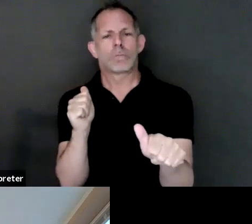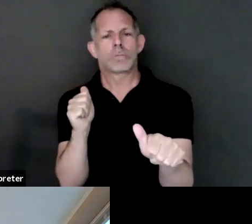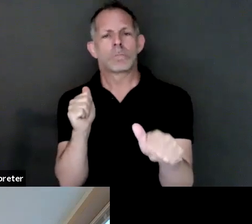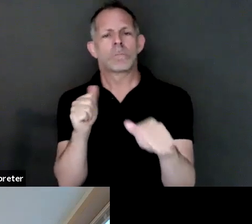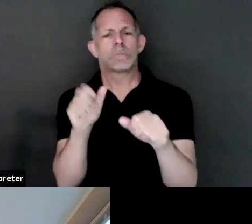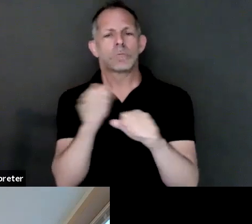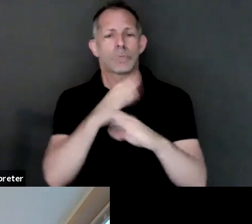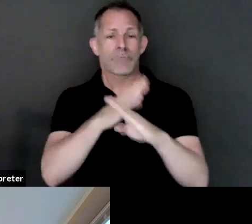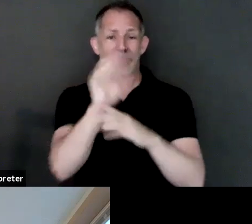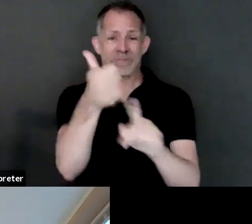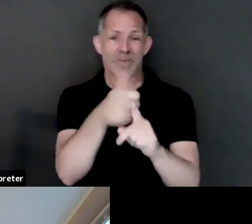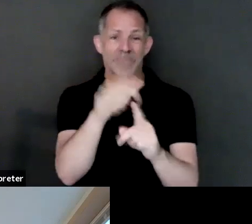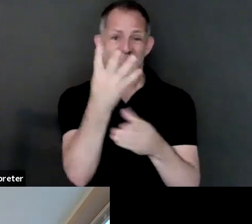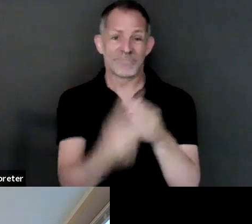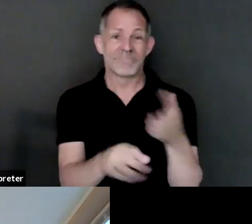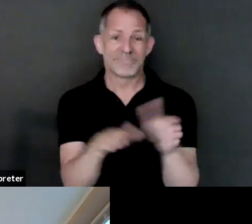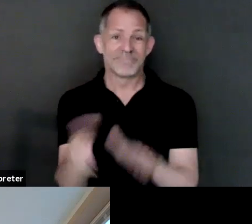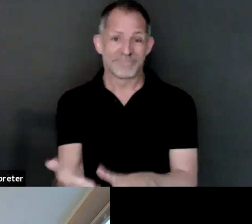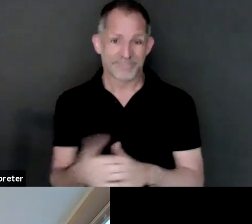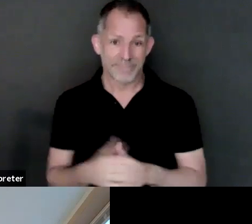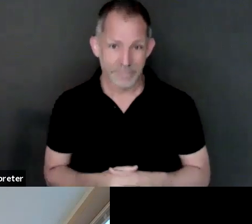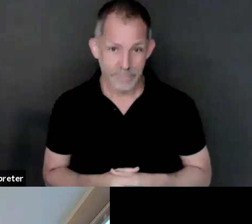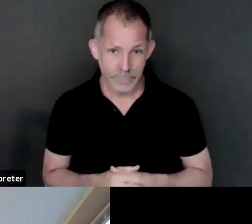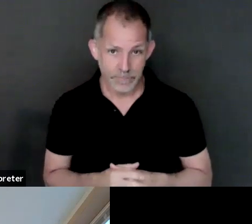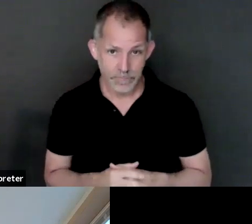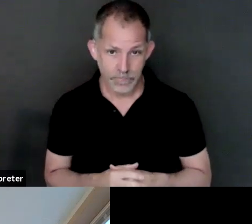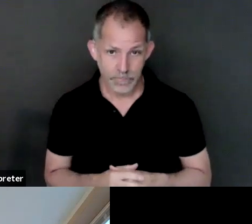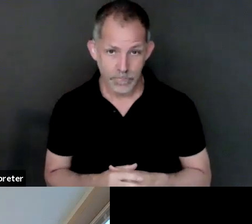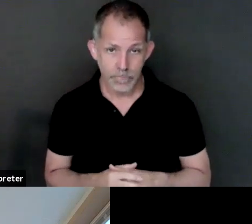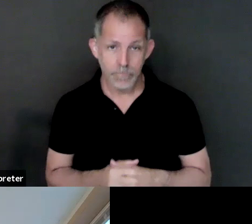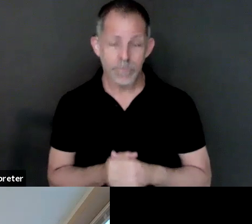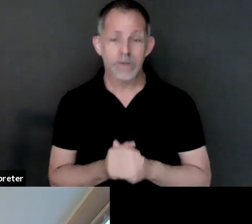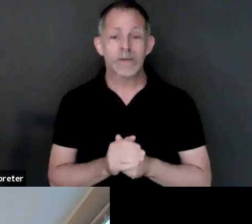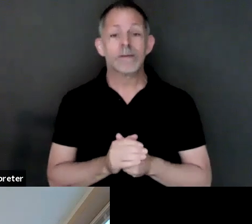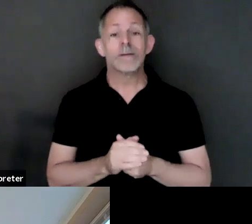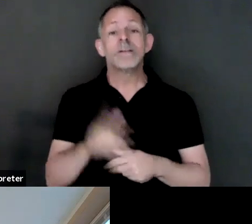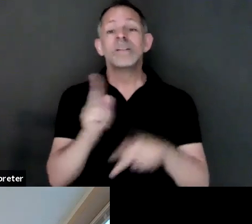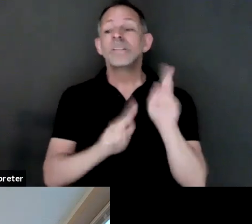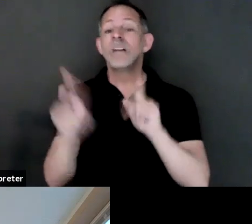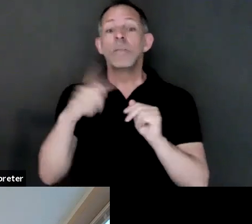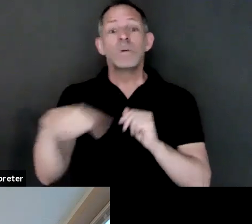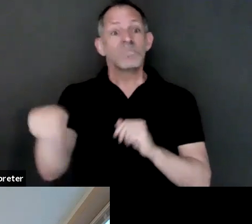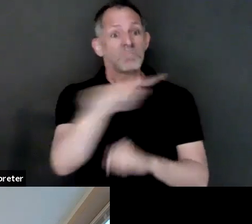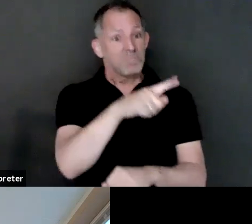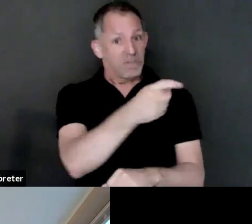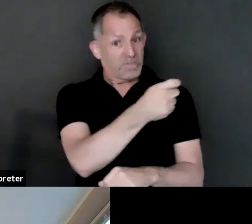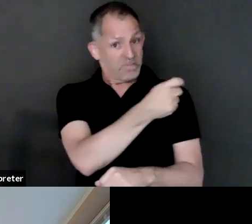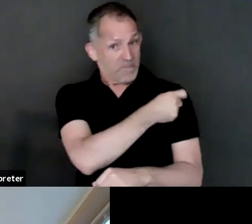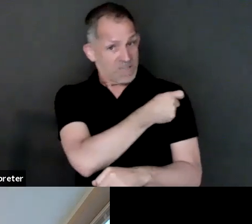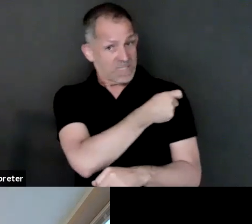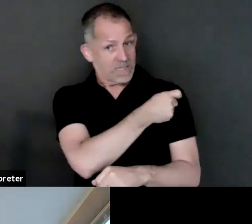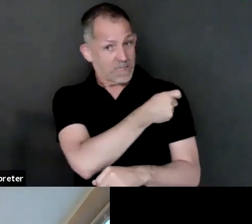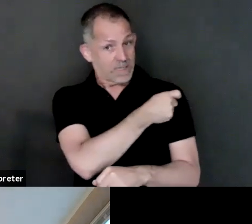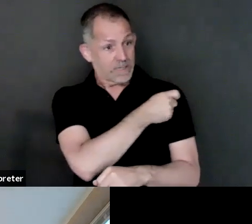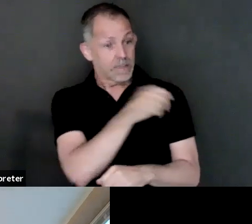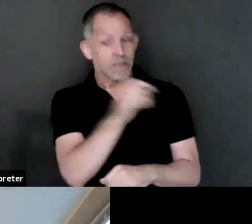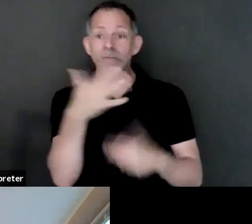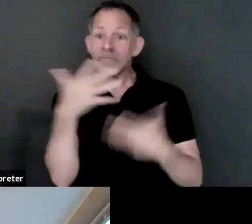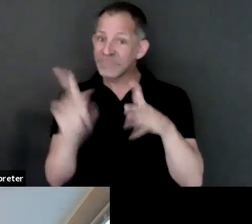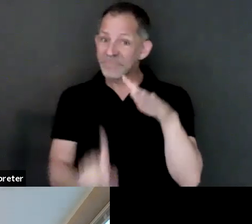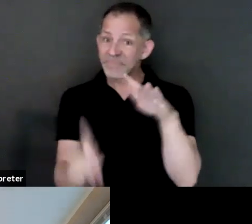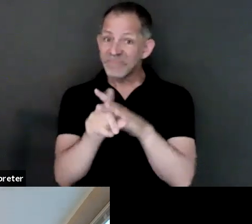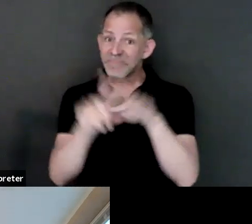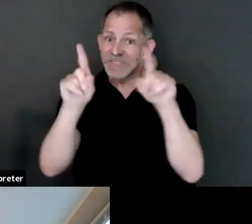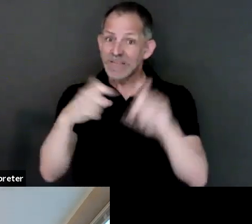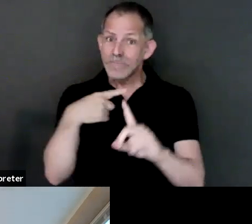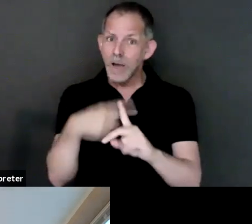cases of people who have been vaccinated being tested positive, again, your chances of getting seriously ill or dying